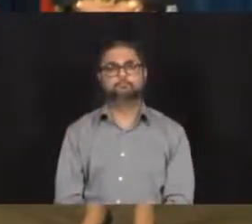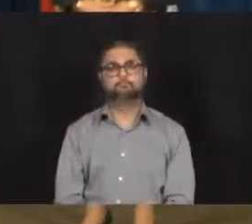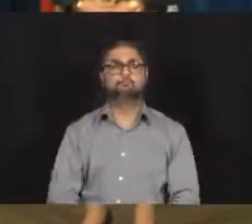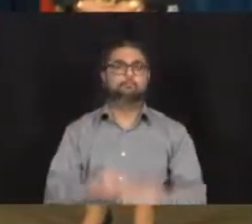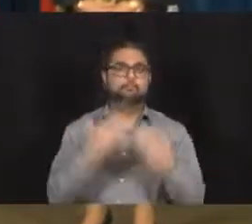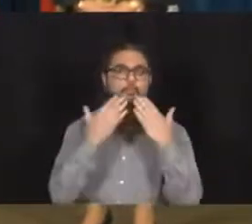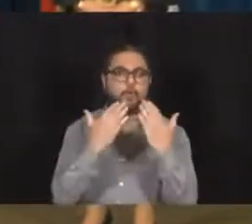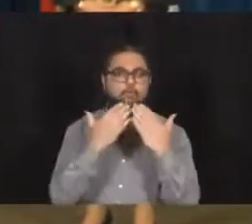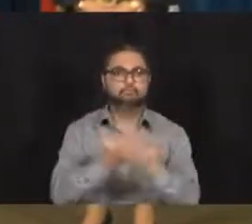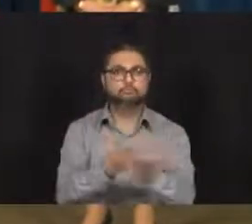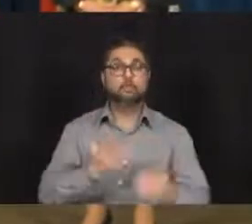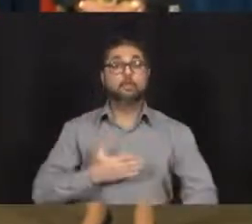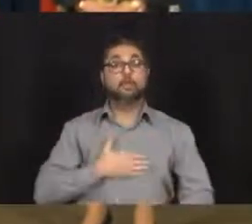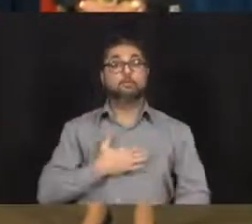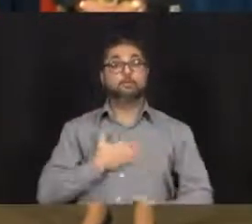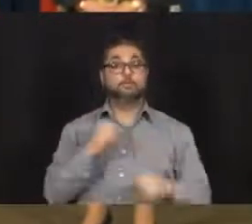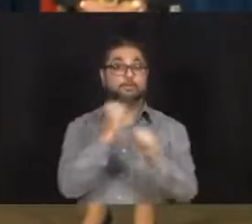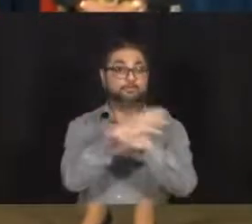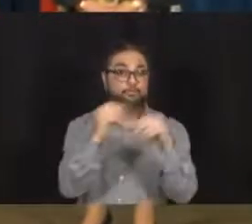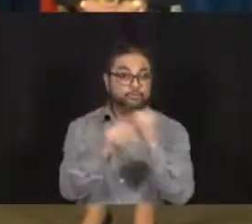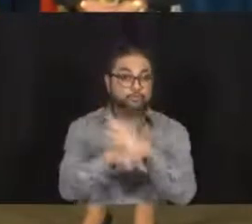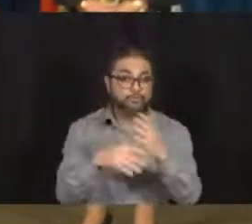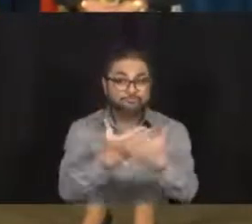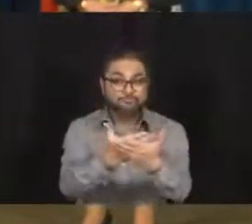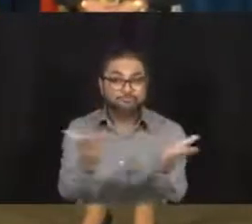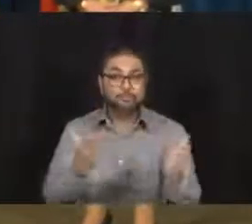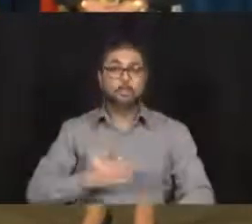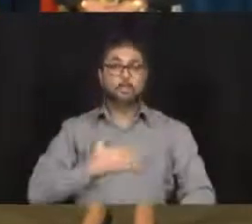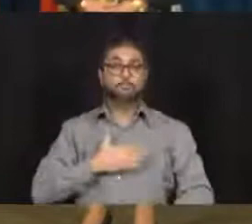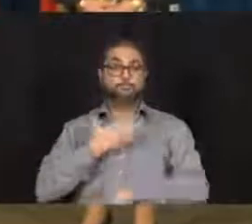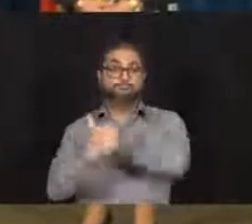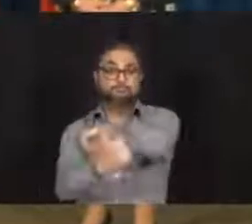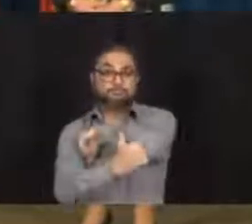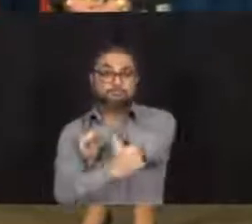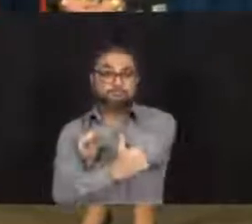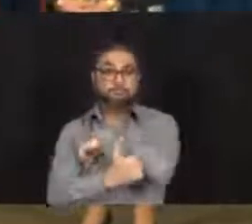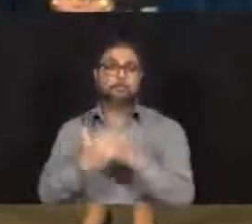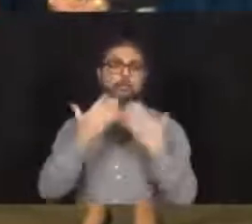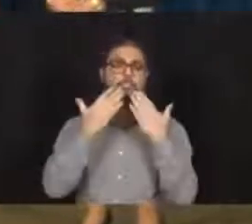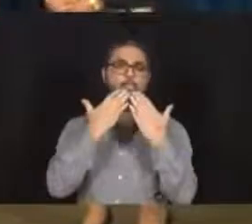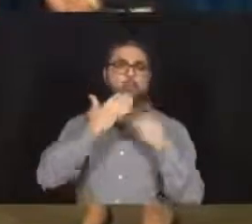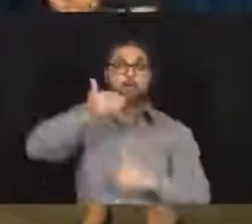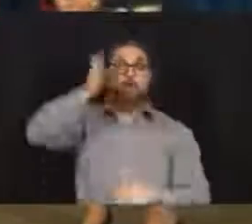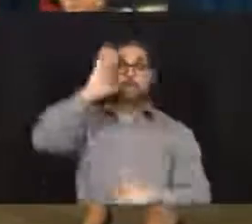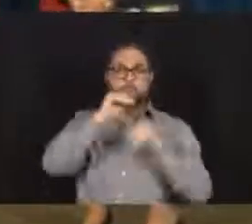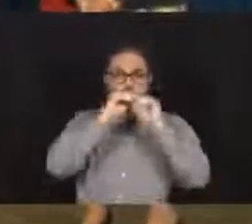happy Easter and a happy Passover. Thank you, and God bless you. Thanks, everyone.